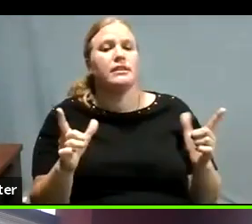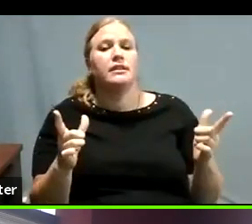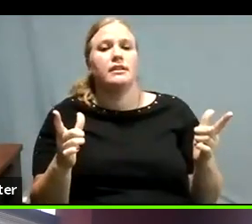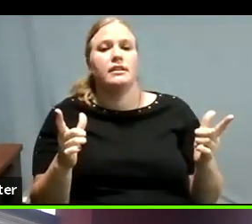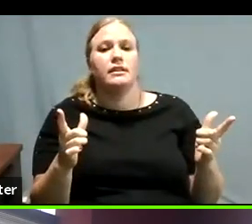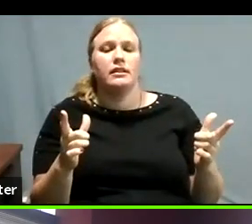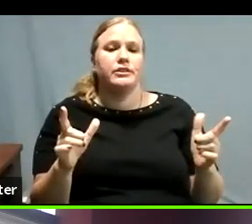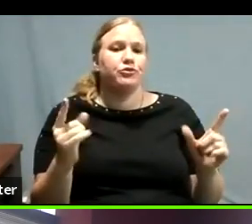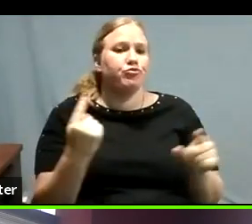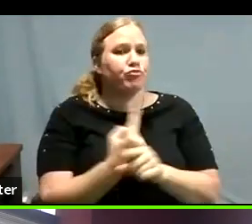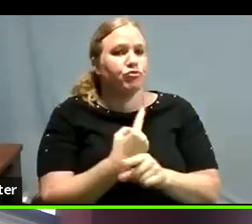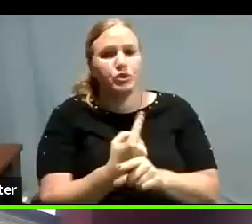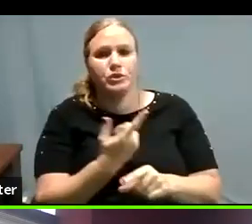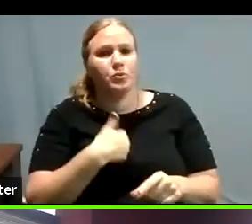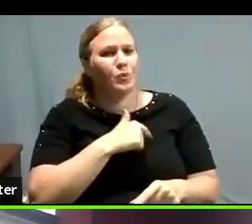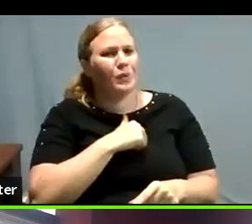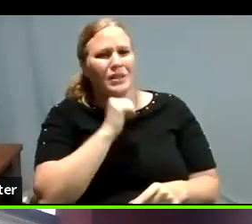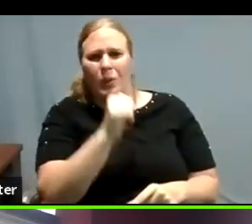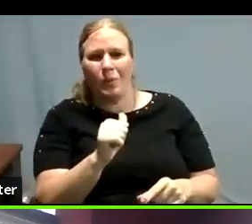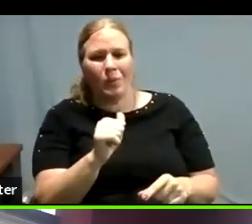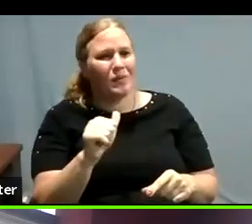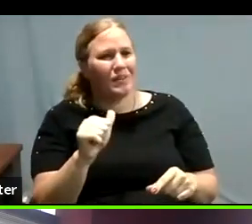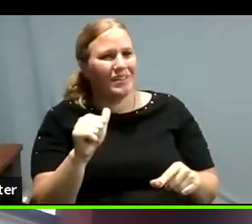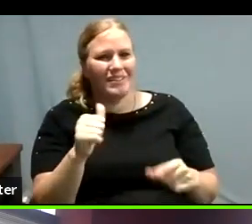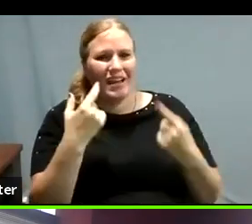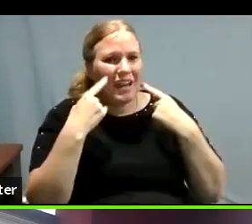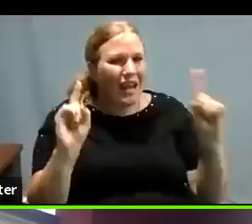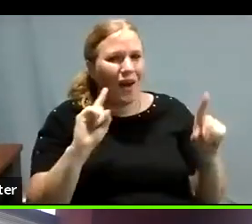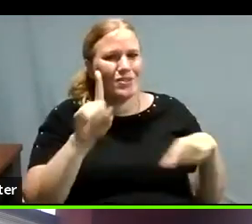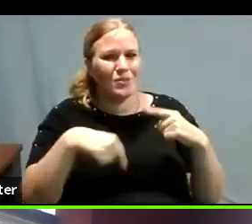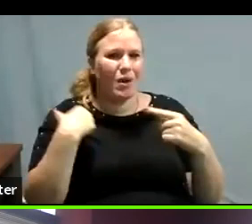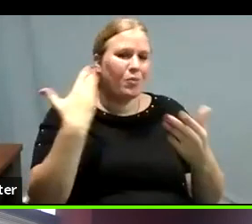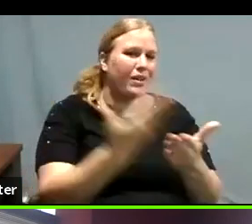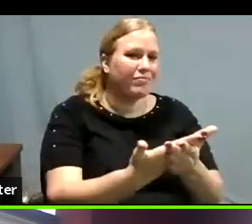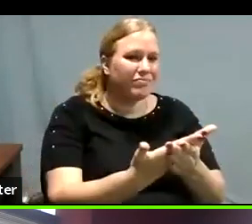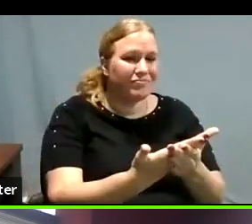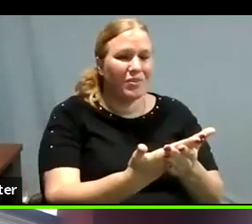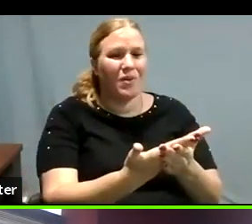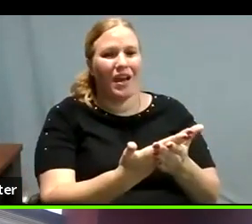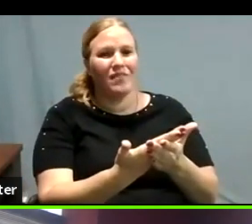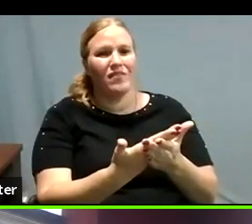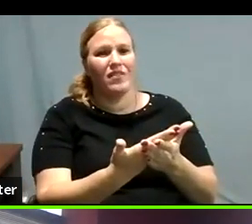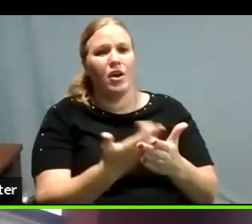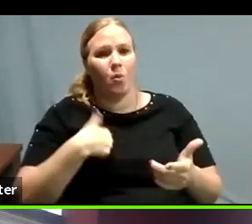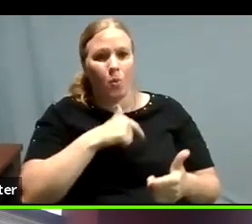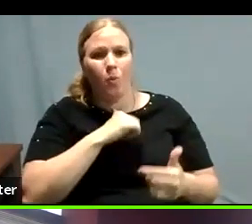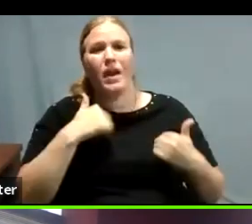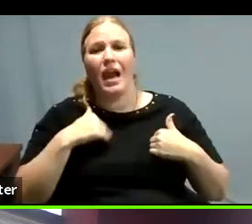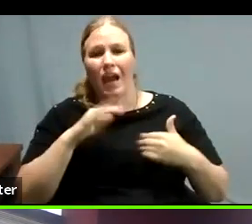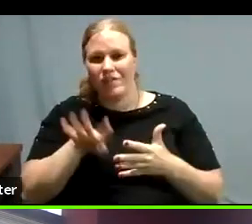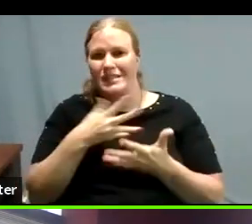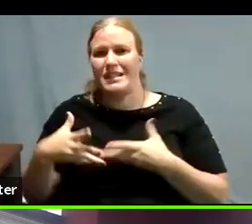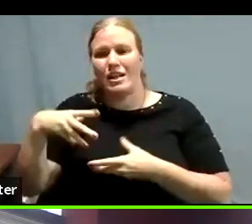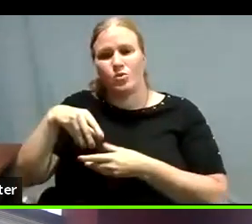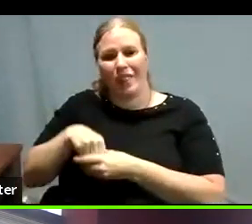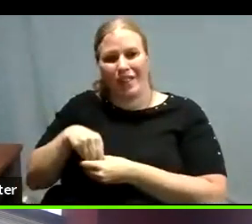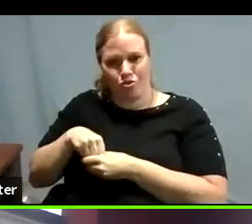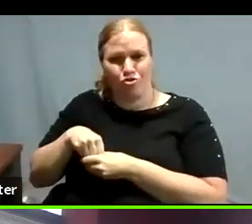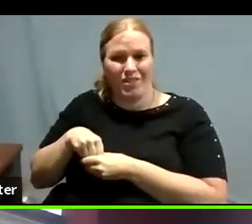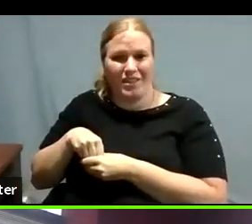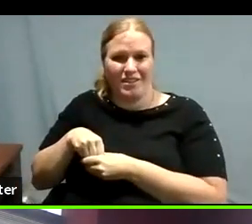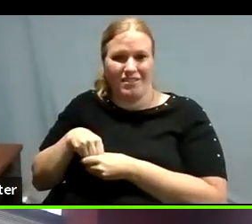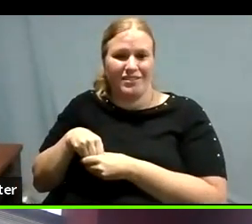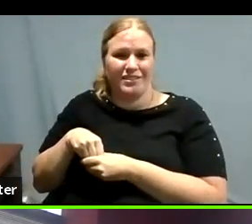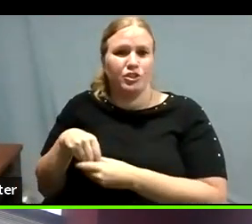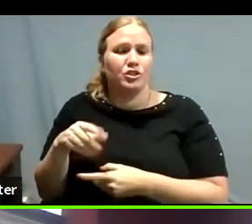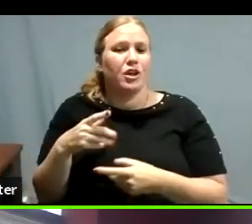like routinely, we do not announce when we're coming on site, we will have a schedule internally and have unannounced inspections. And so we